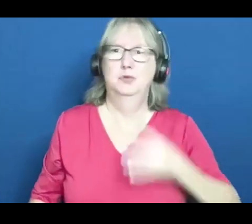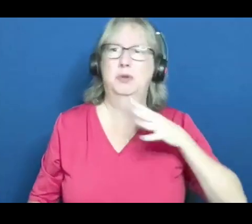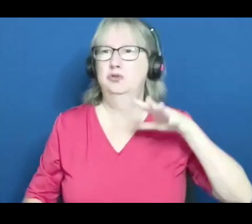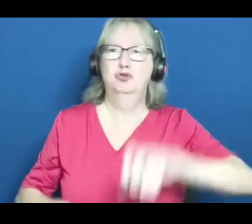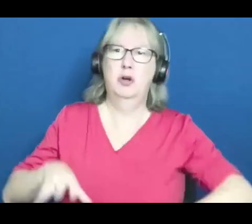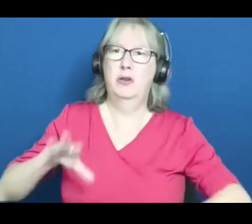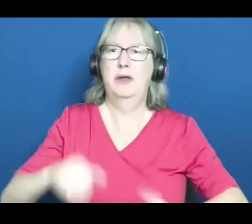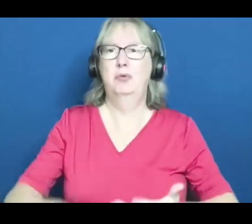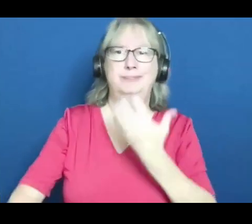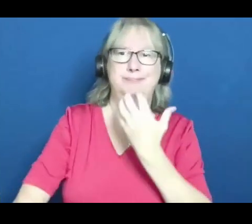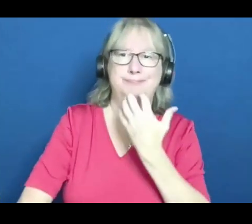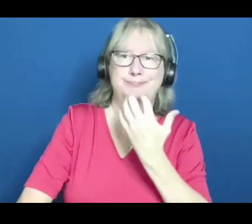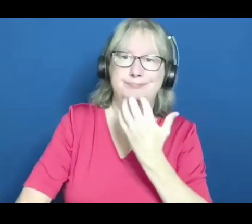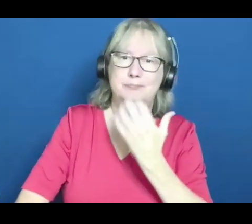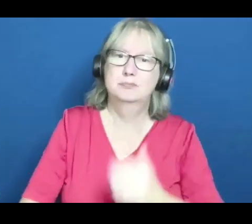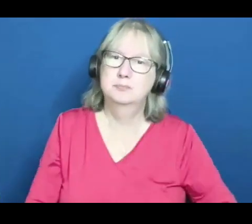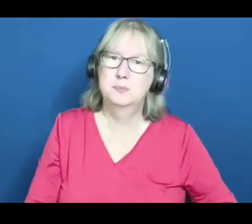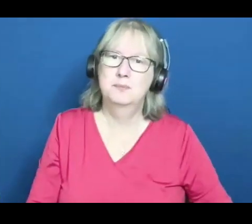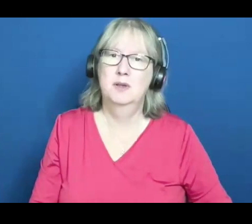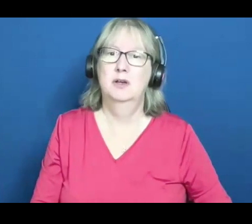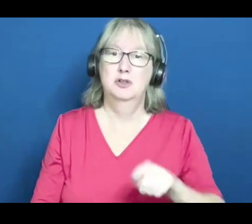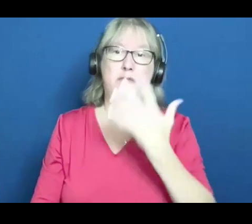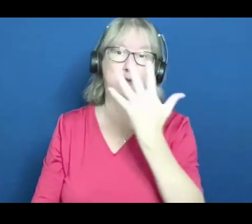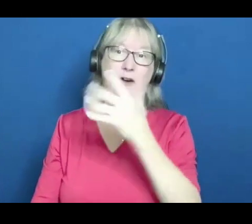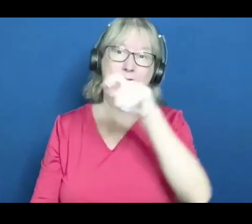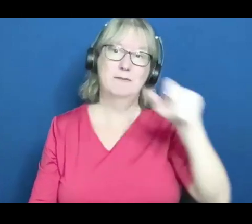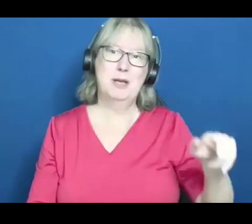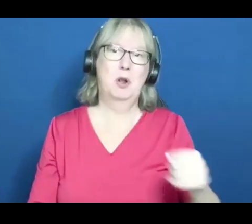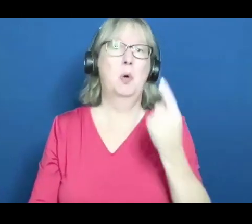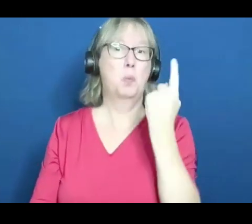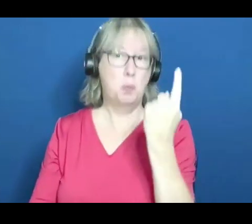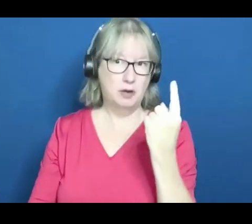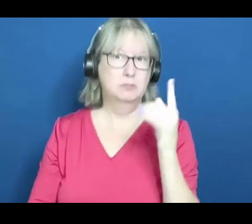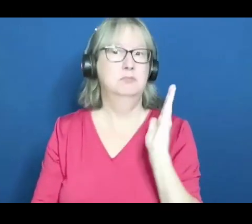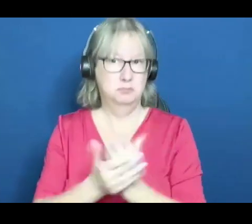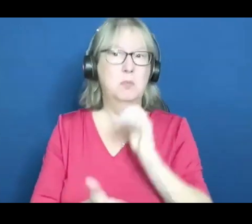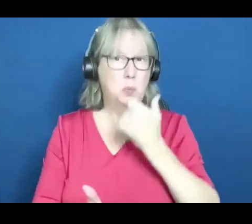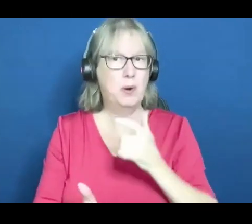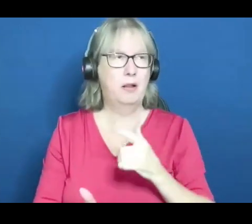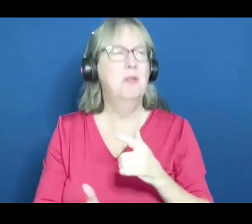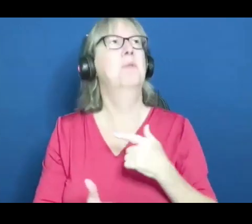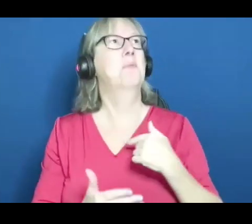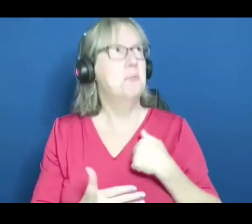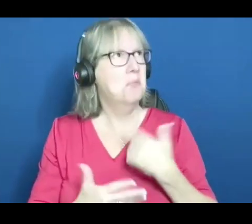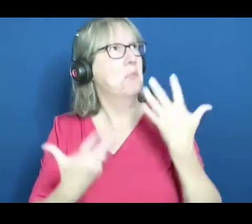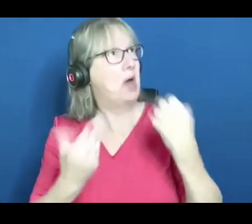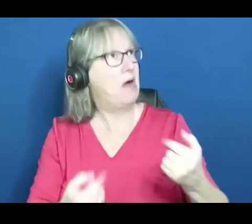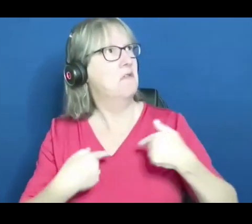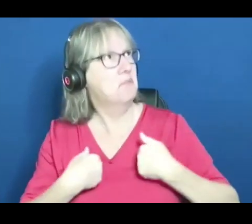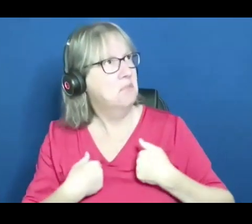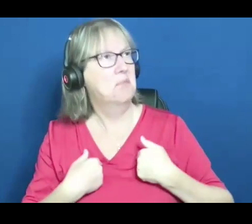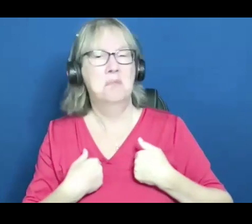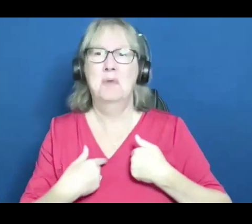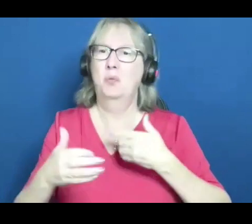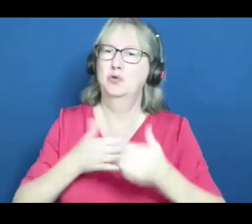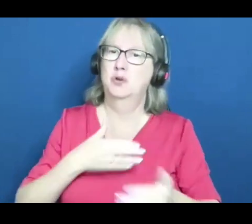it. So that's 1 in 5 actually address the hearing loss, which is astounding to me. But you know, it is.